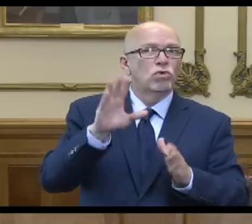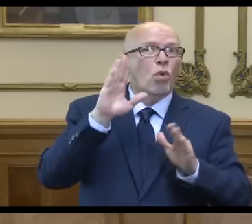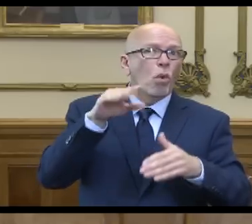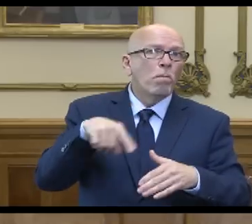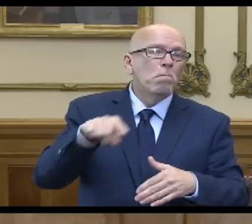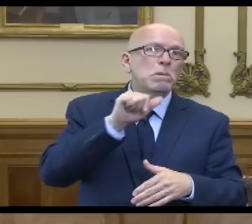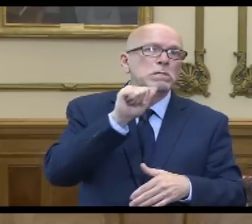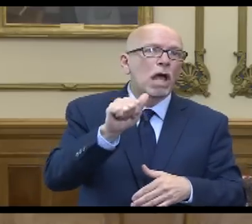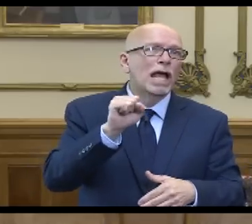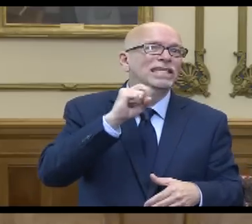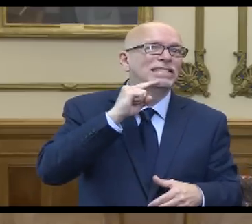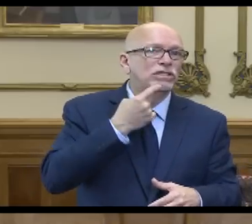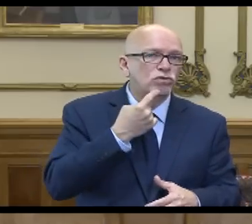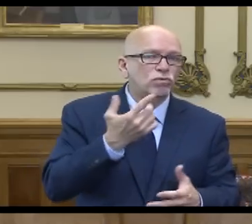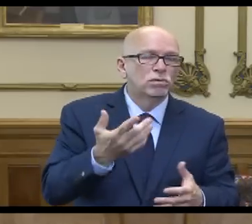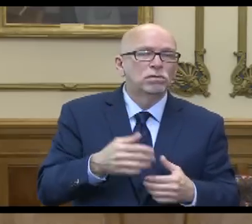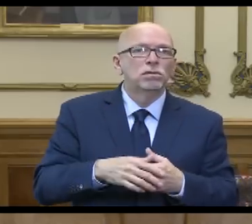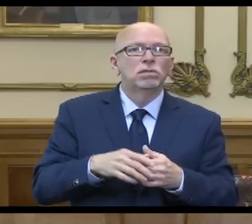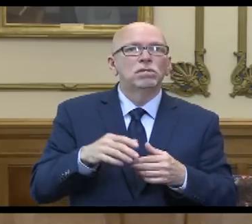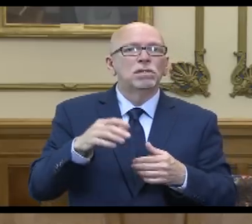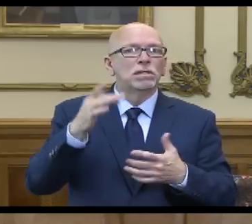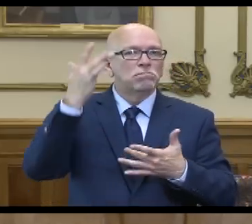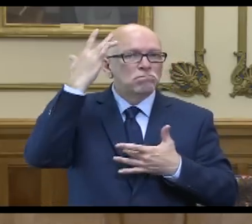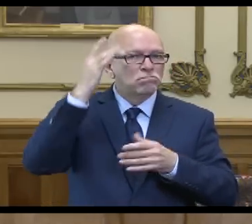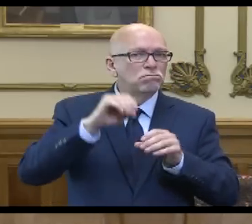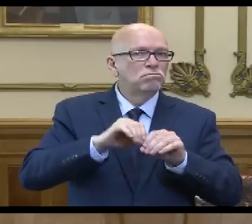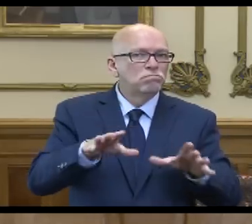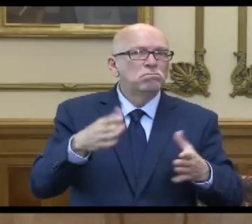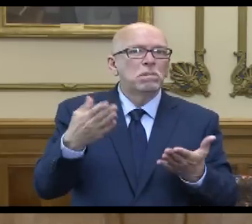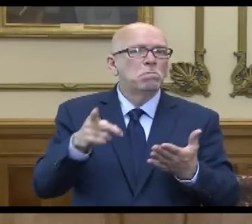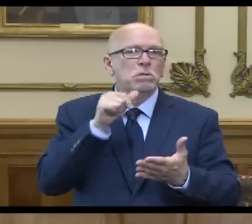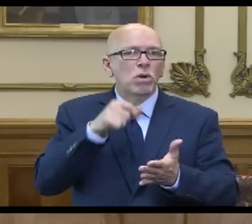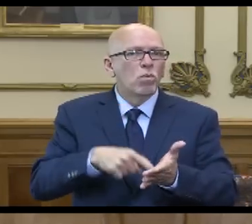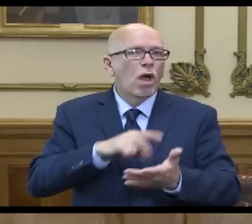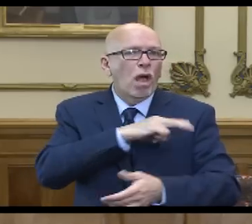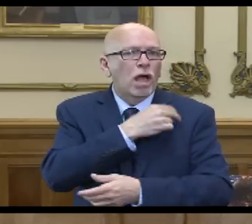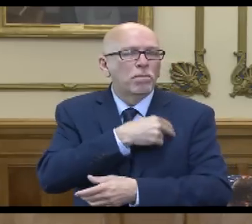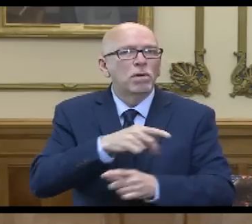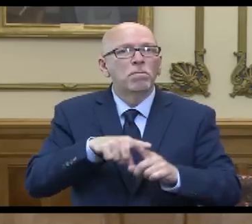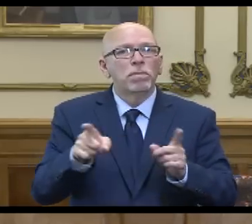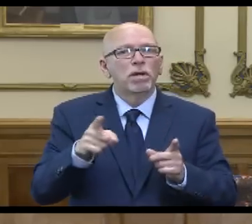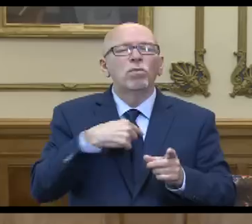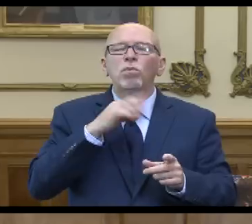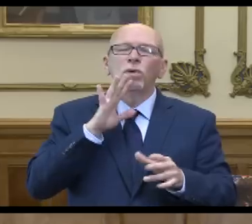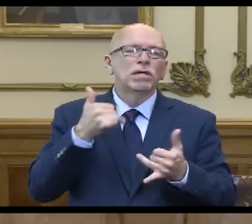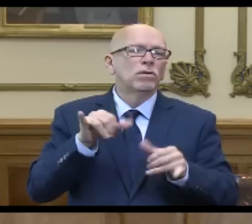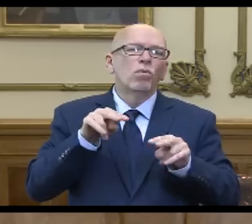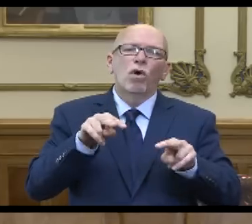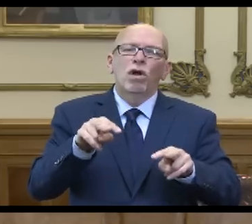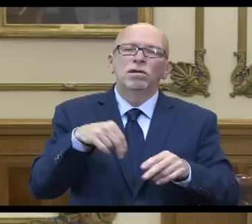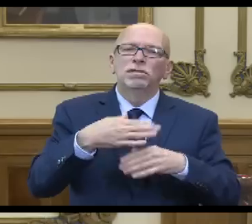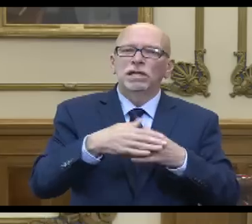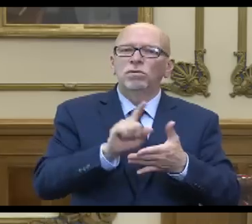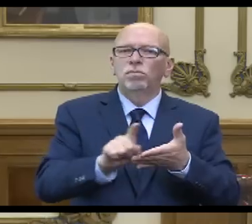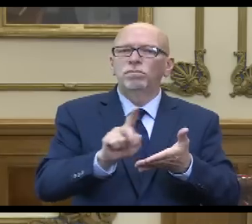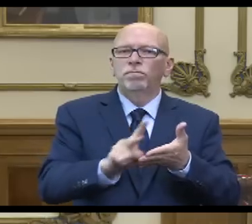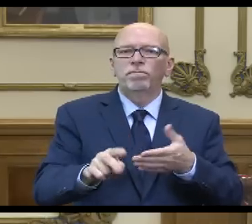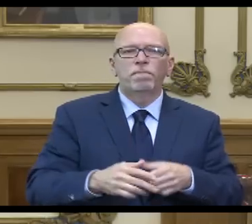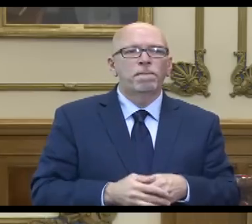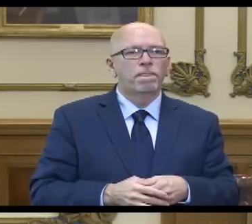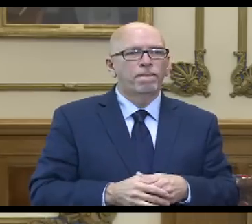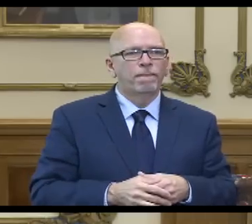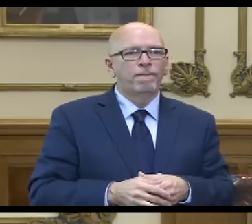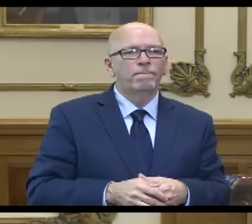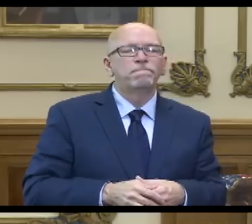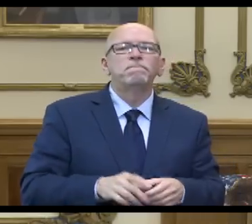be as severe of infections and may not require hospitalization, but it's something that we'll be watching for carefully. And I should also